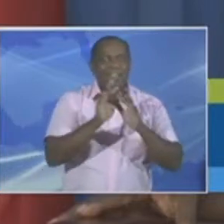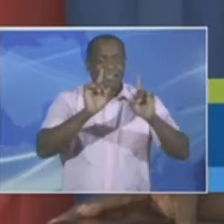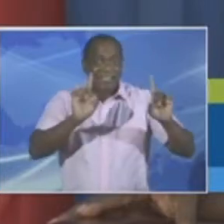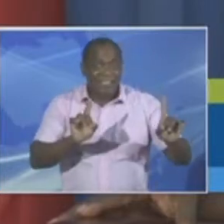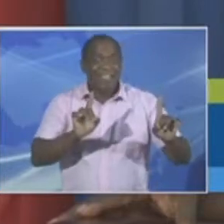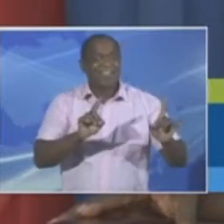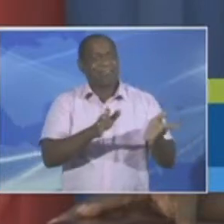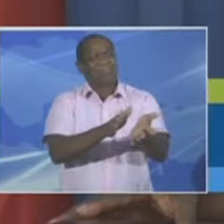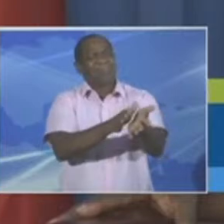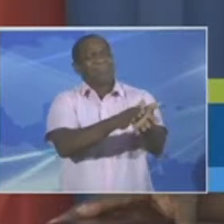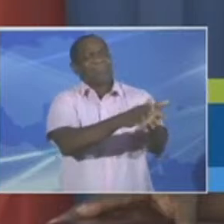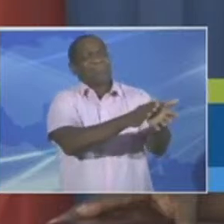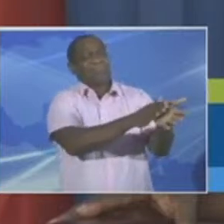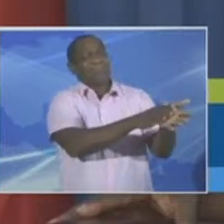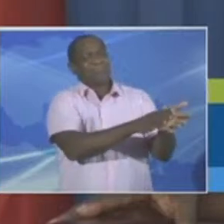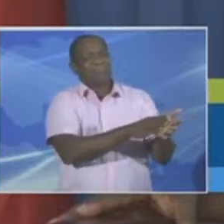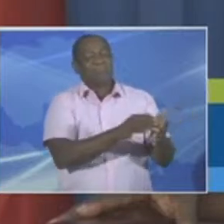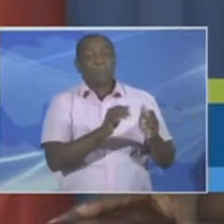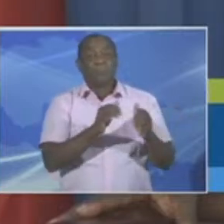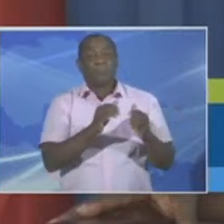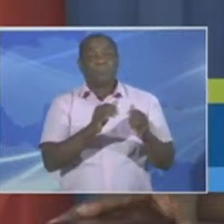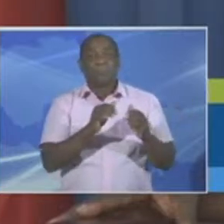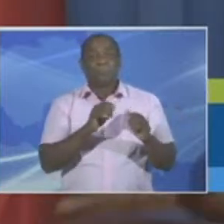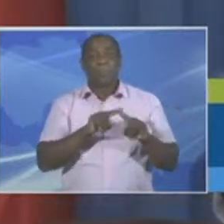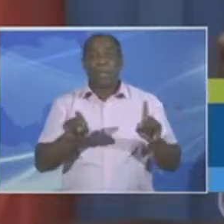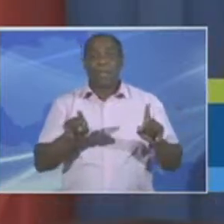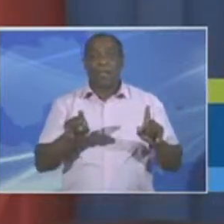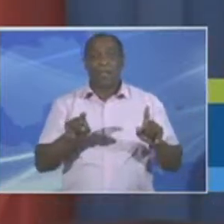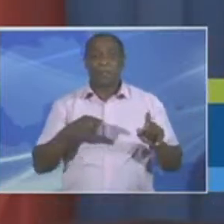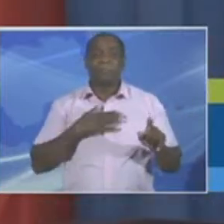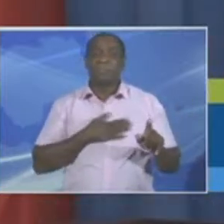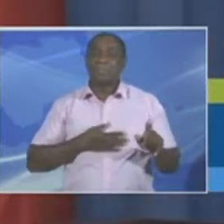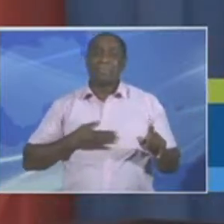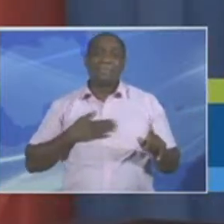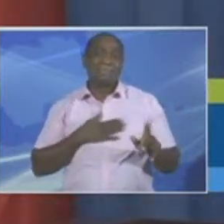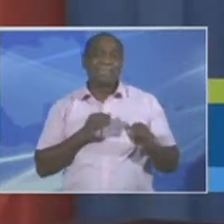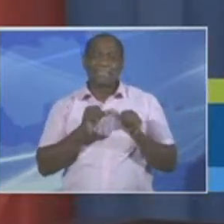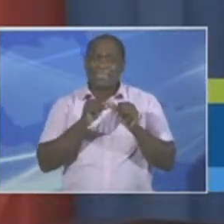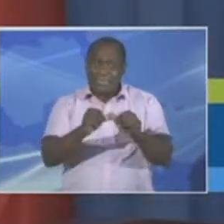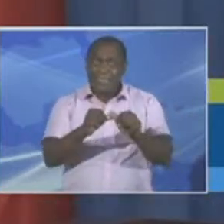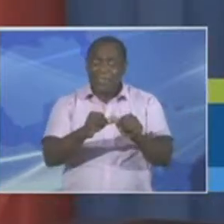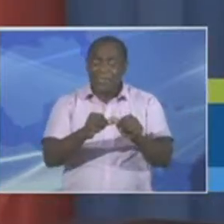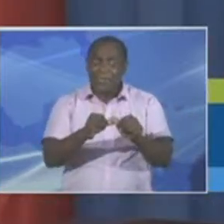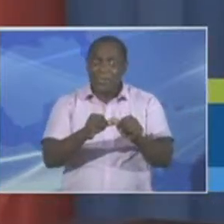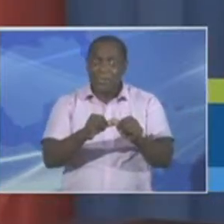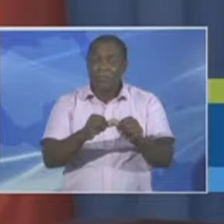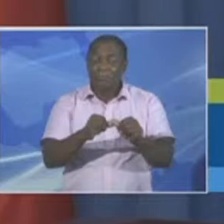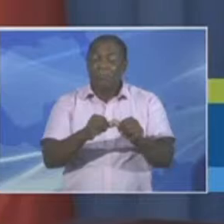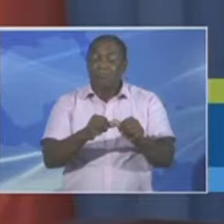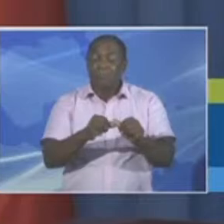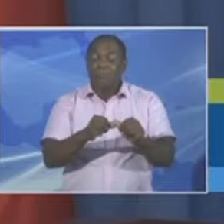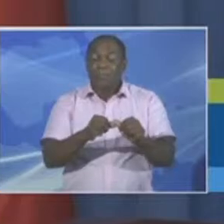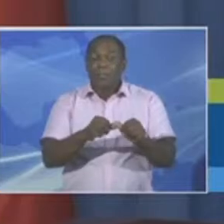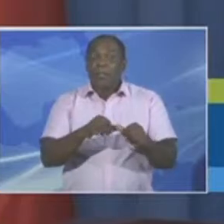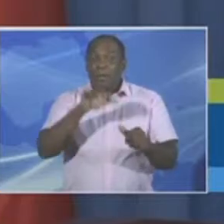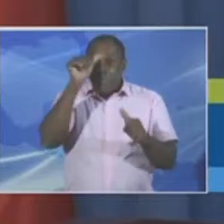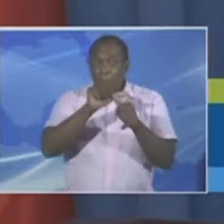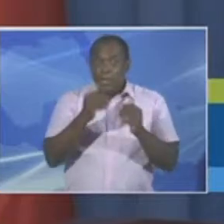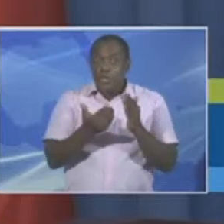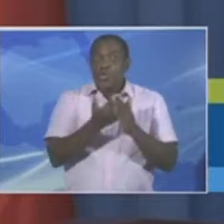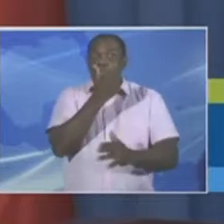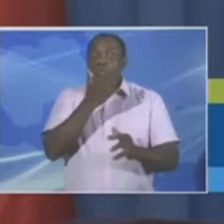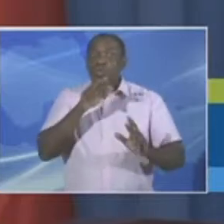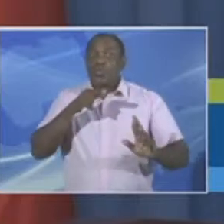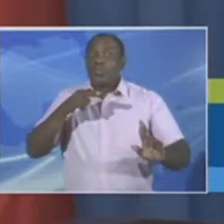you to continue to do that, even more so than normal, because with this particular strain, you